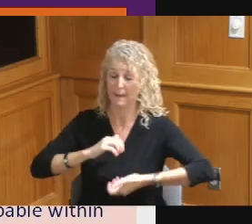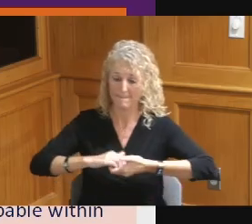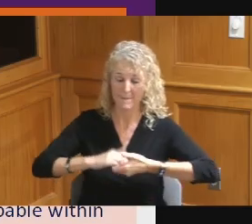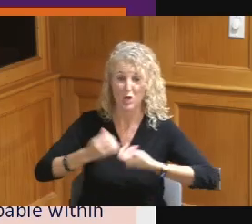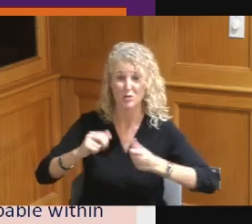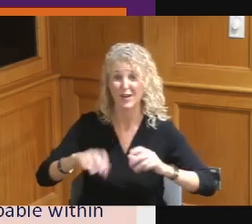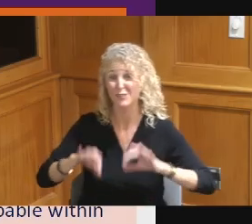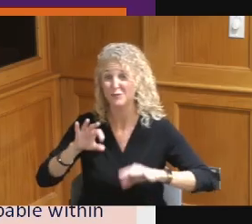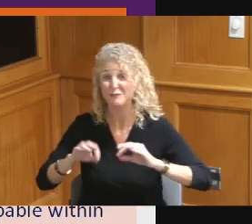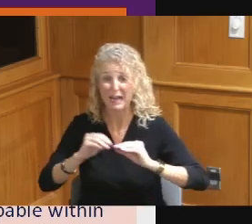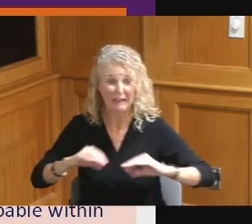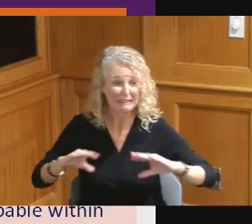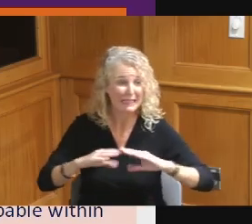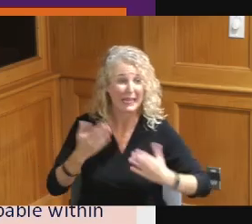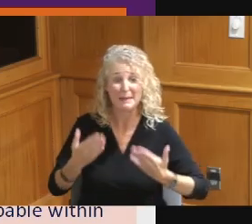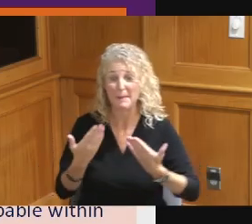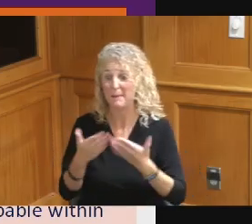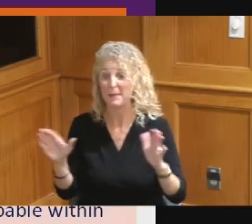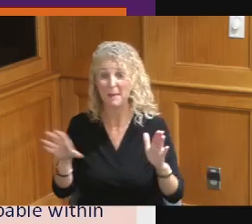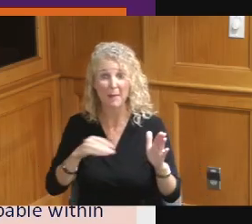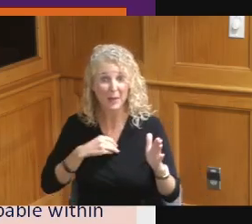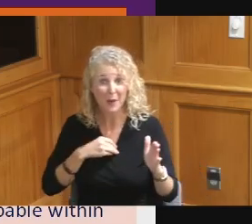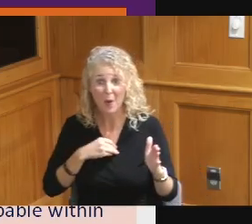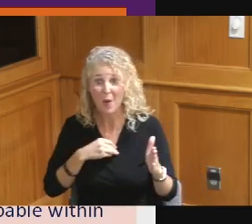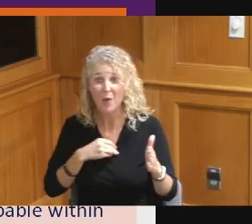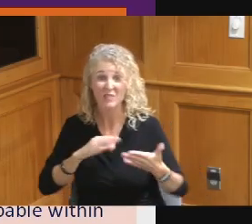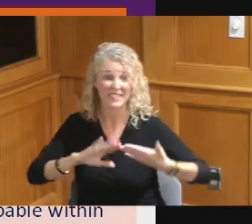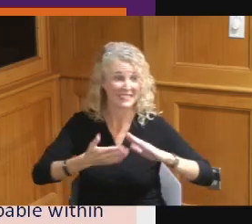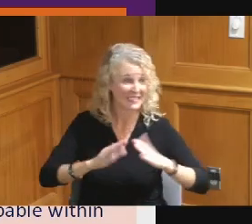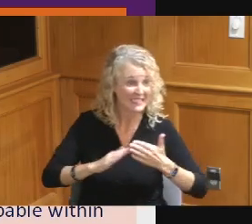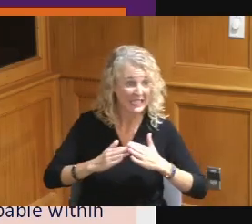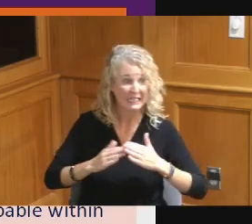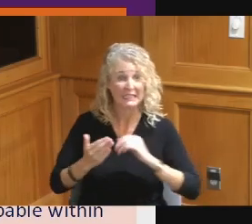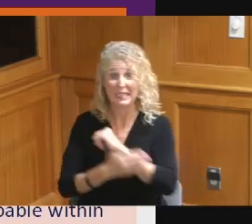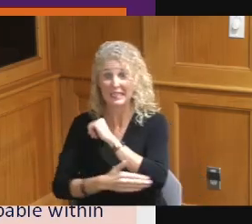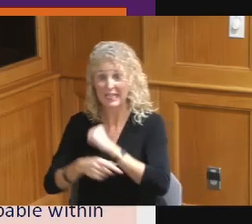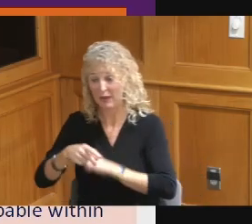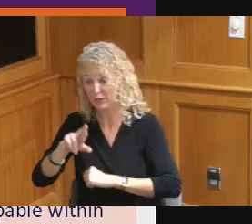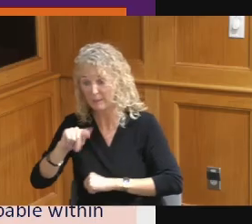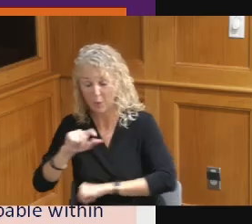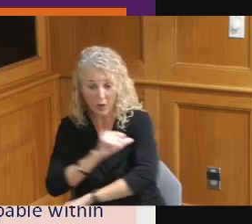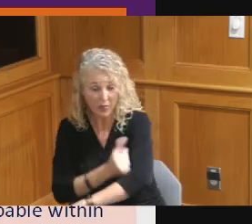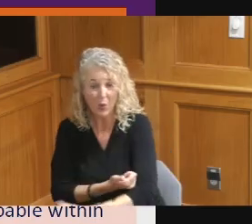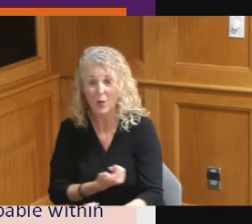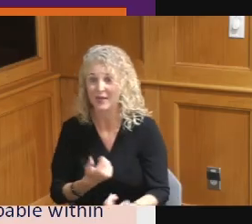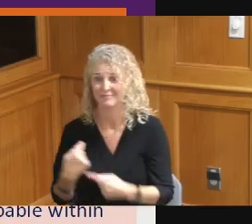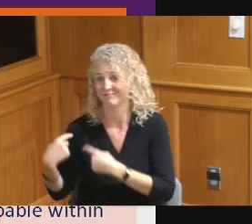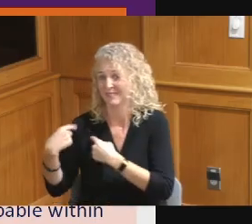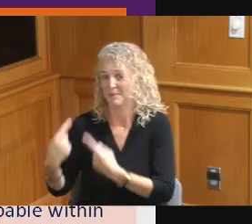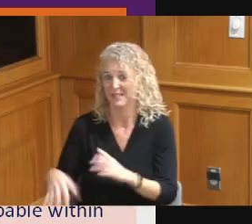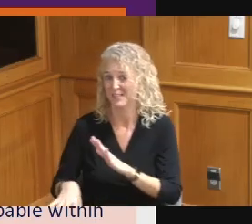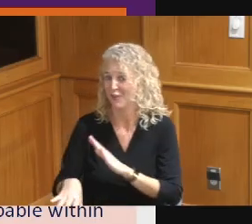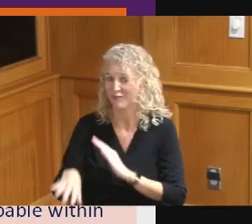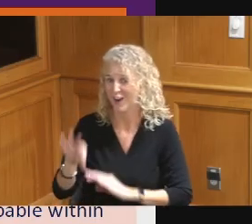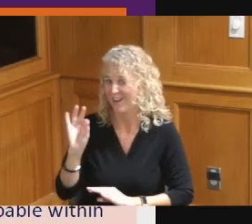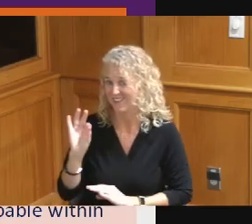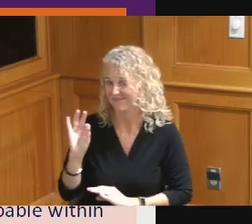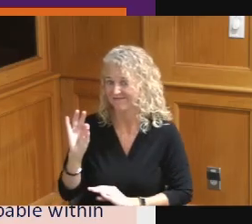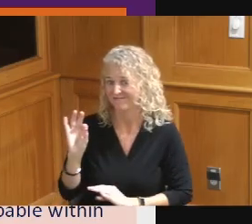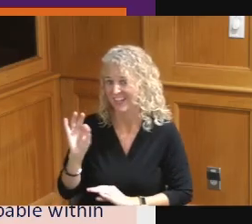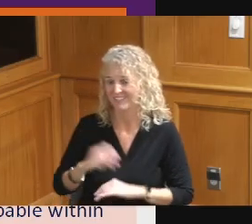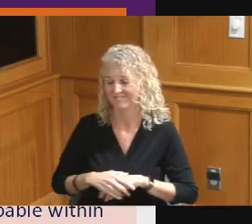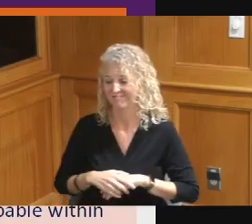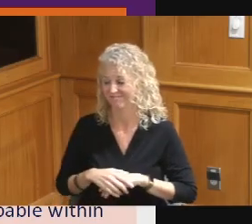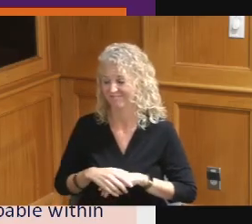find land, identify land, even publicly owned land between the city, county, the Port Authority, but have not found a match yet that works with the project that we're